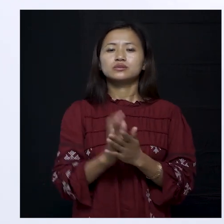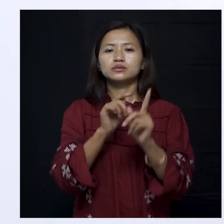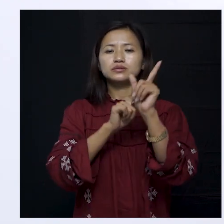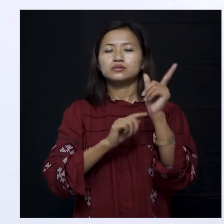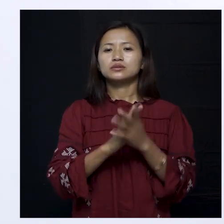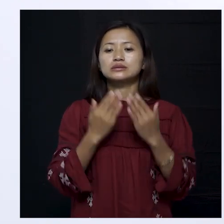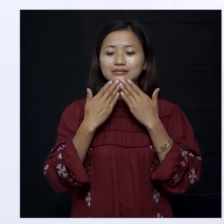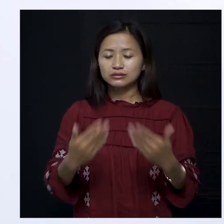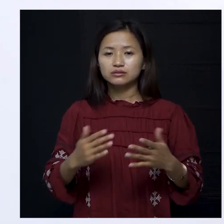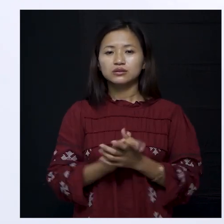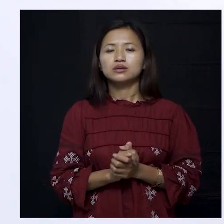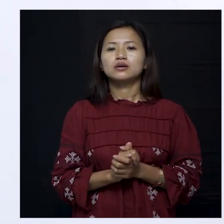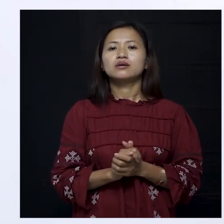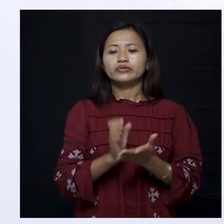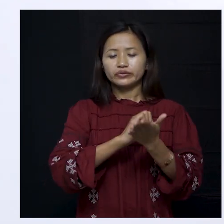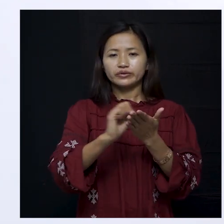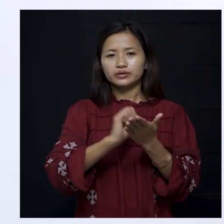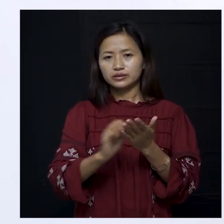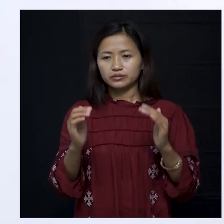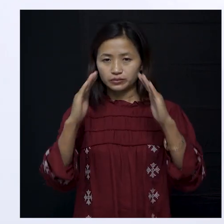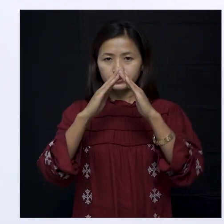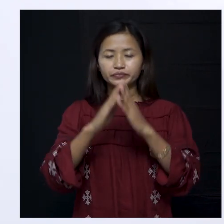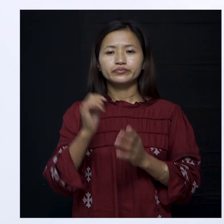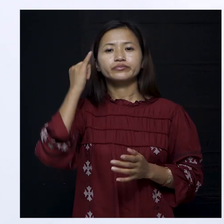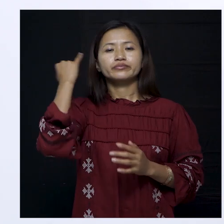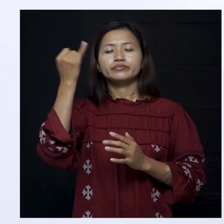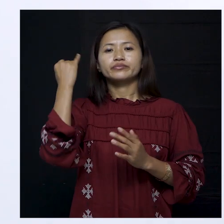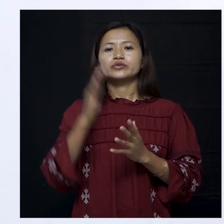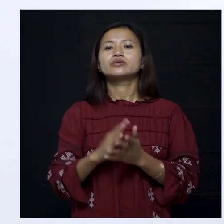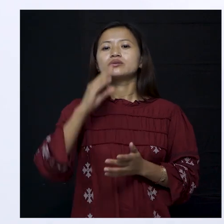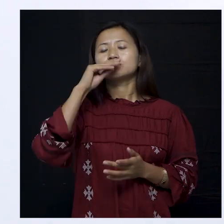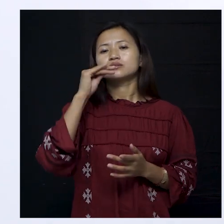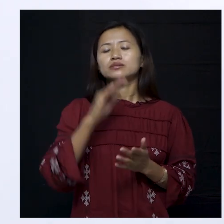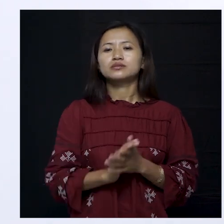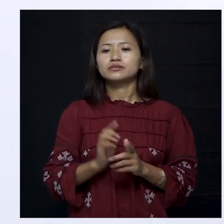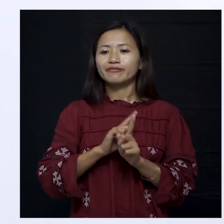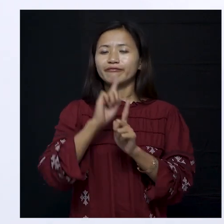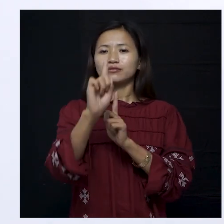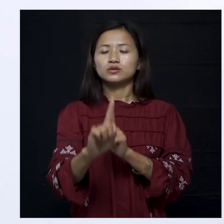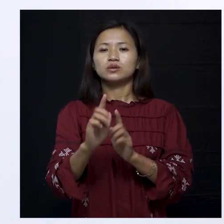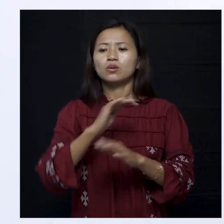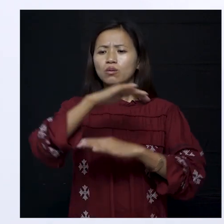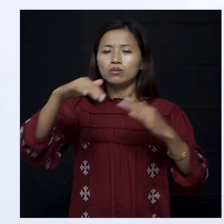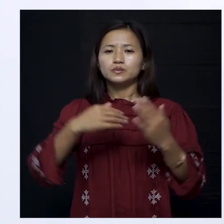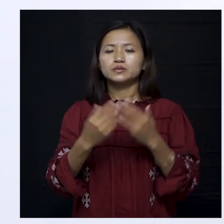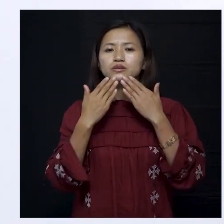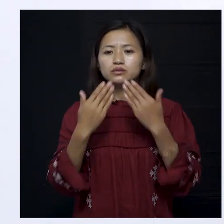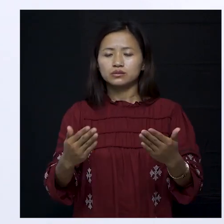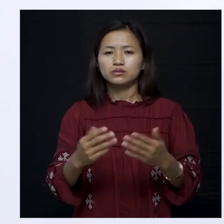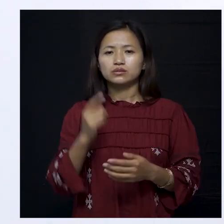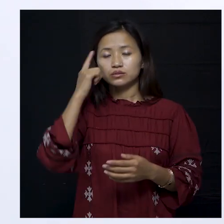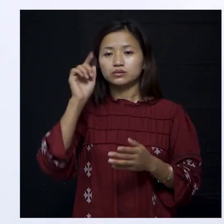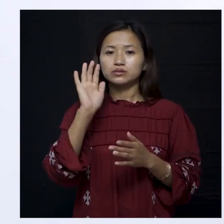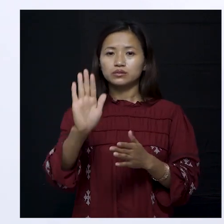if you are writing at home, you have to imagine that you are going to speak in front of the whole school for your teacher